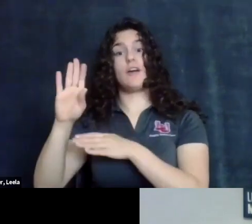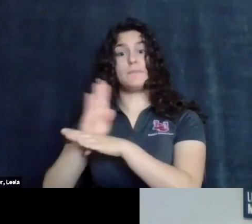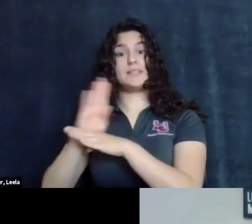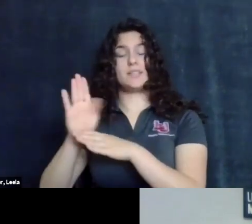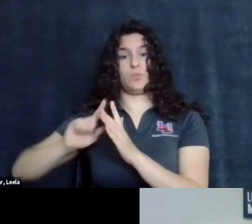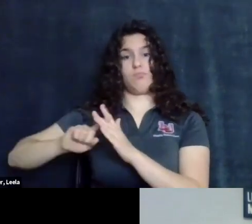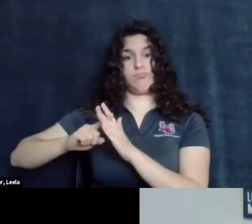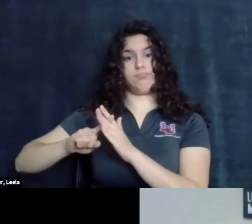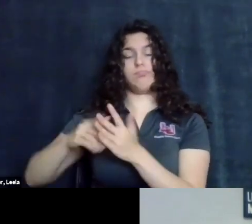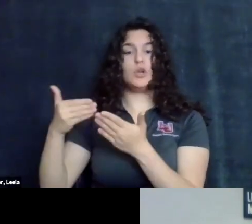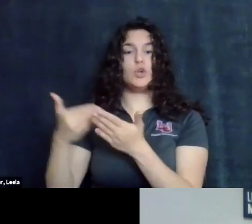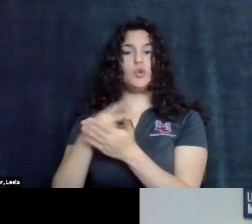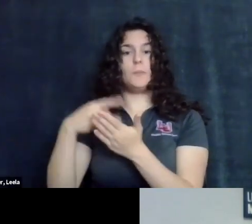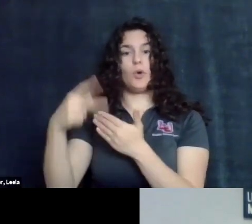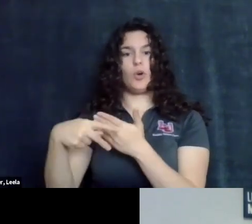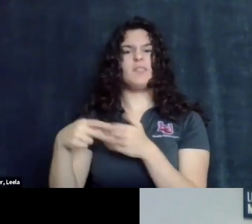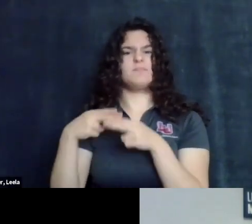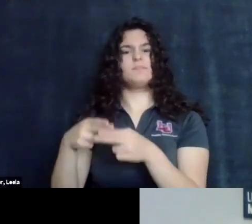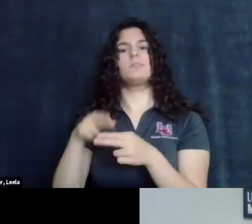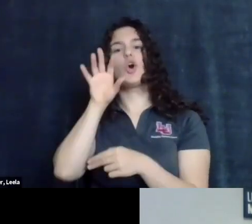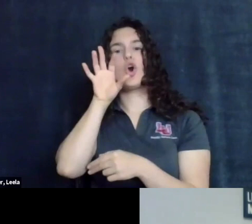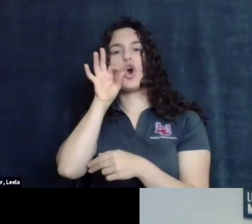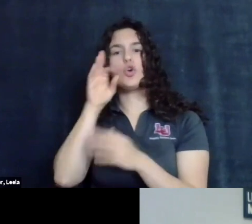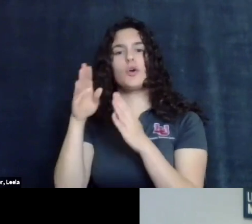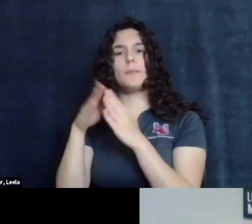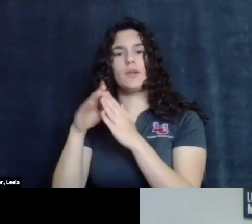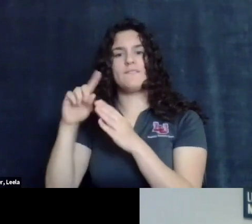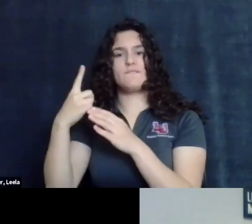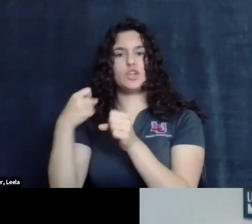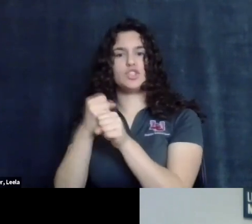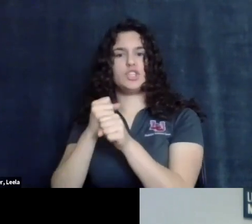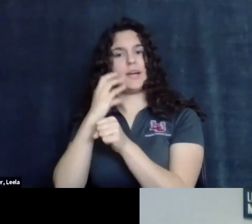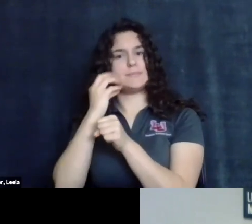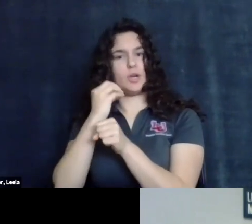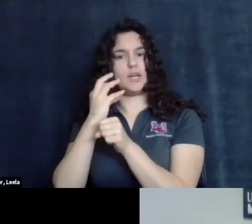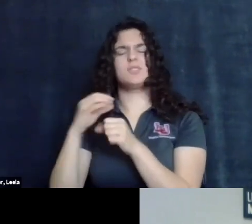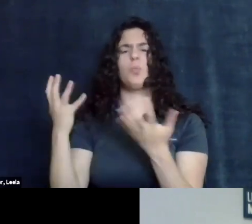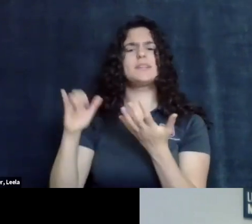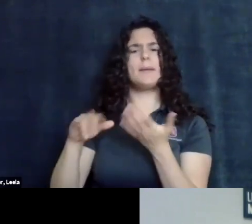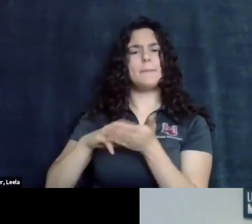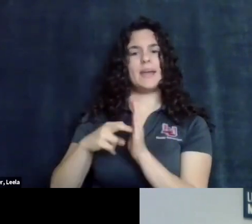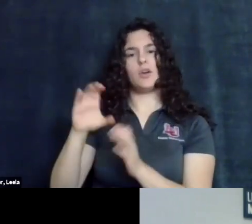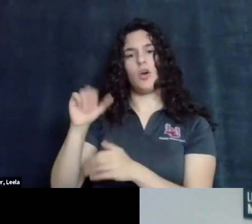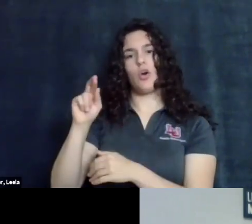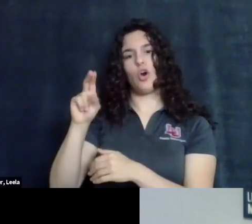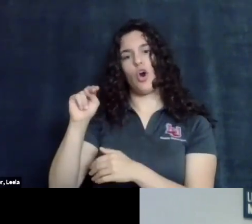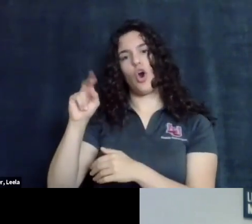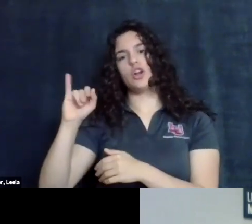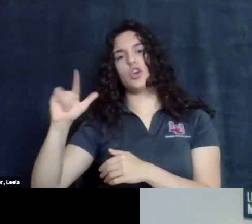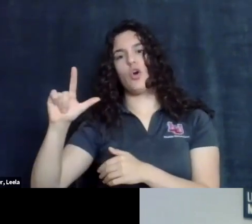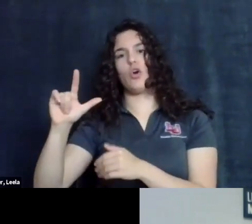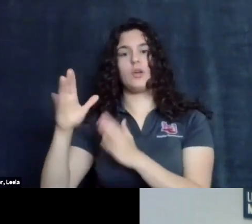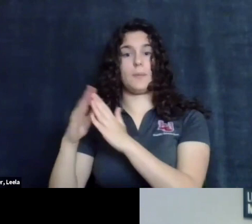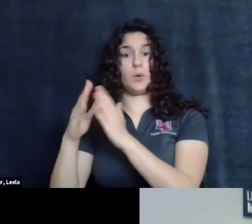piloting a Cardinal Community's first year experience course. And so what that means for you guys is that you'll spend that entire